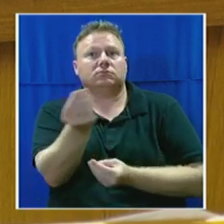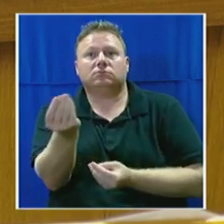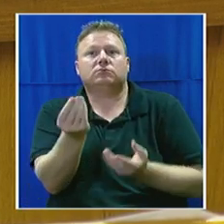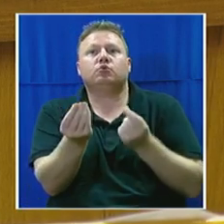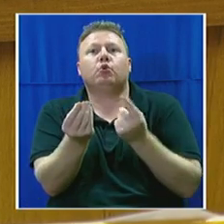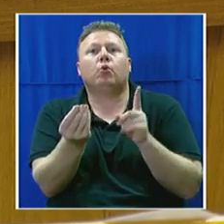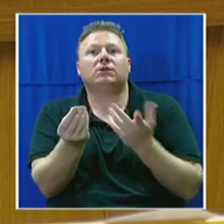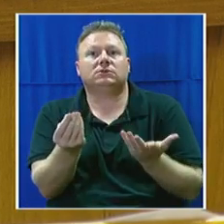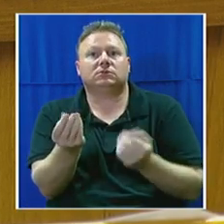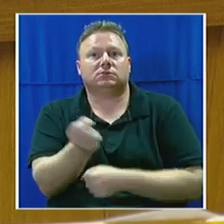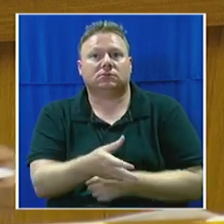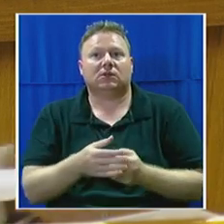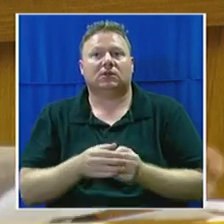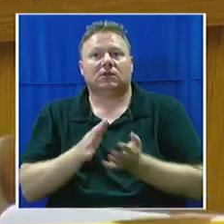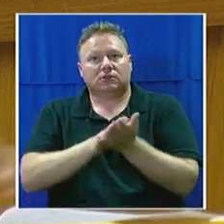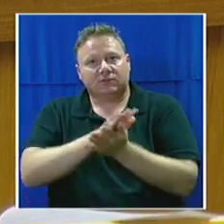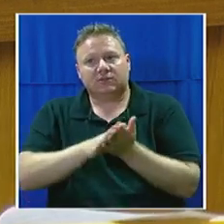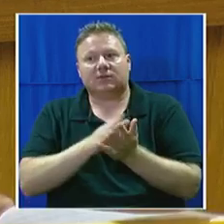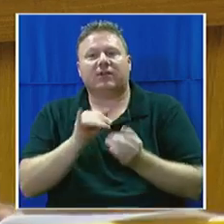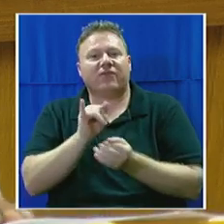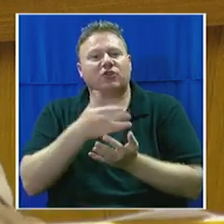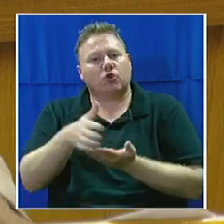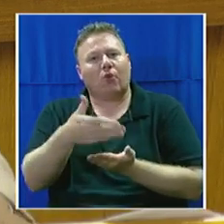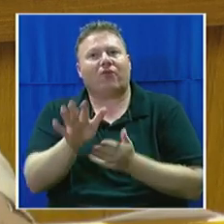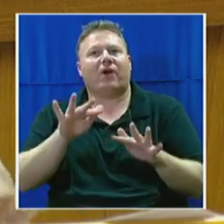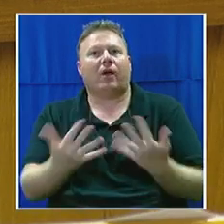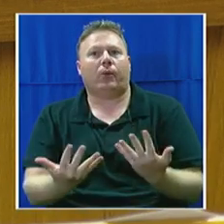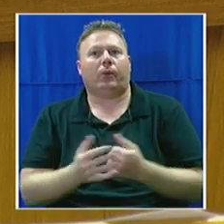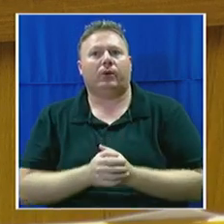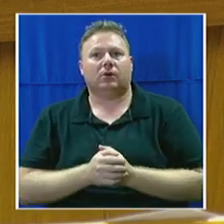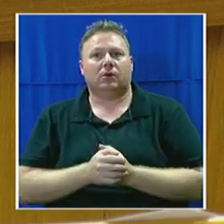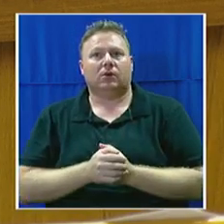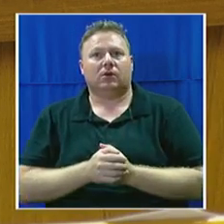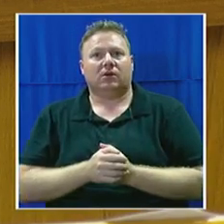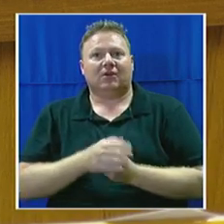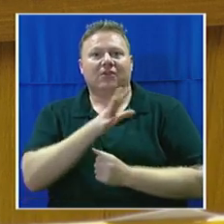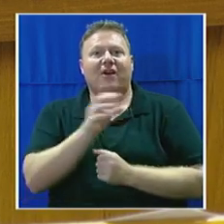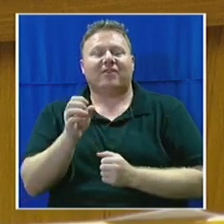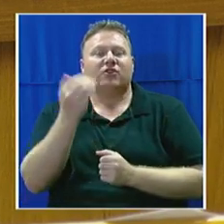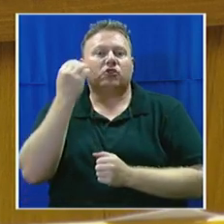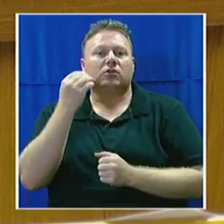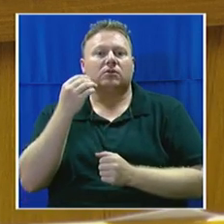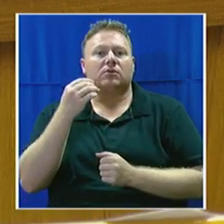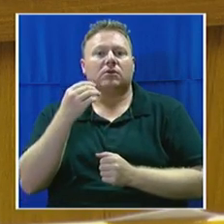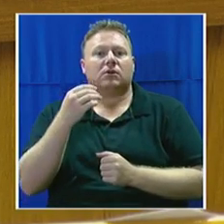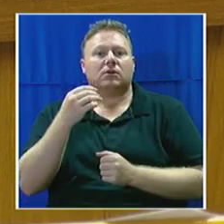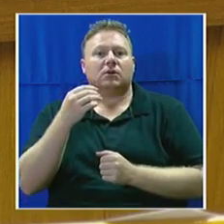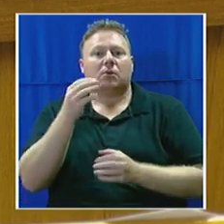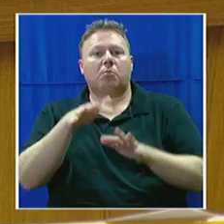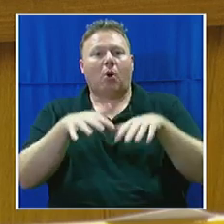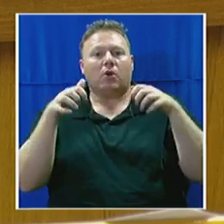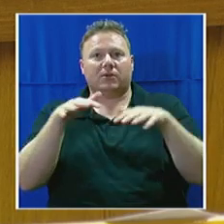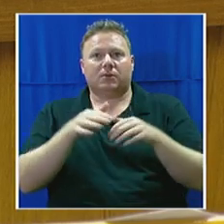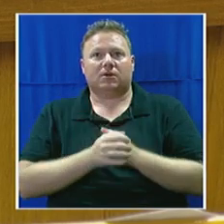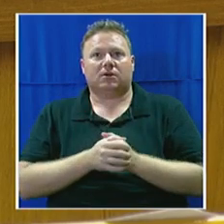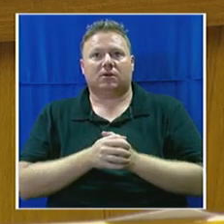we disinfect our hands and our homes? There are nearly 500 parliamentarians in South Africa. Coronavirus is said to kill more